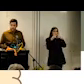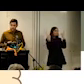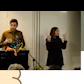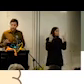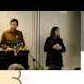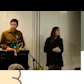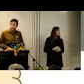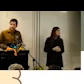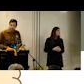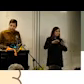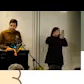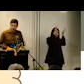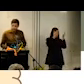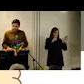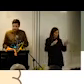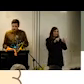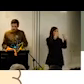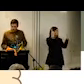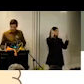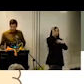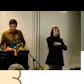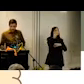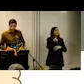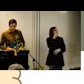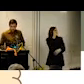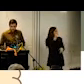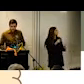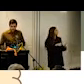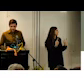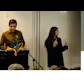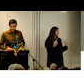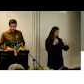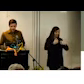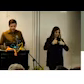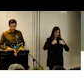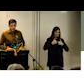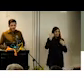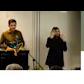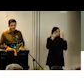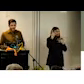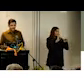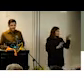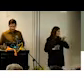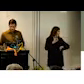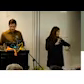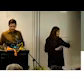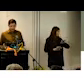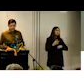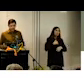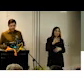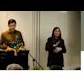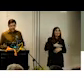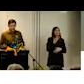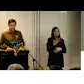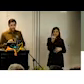leaves, or just the shape of the tree in general. And as a neuroscientist, we're interested in